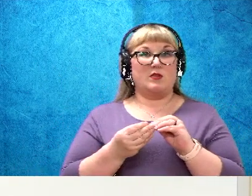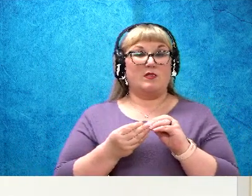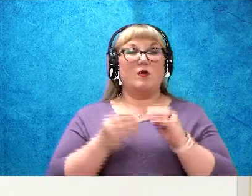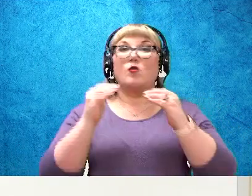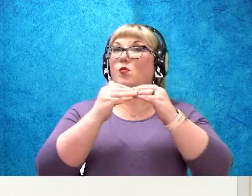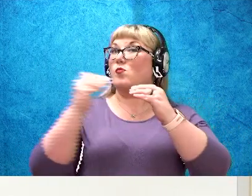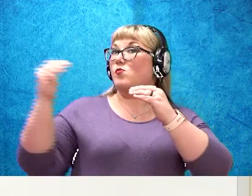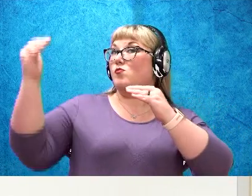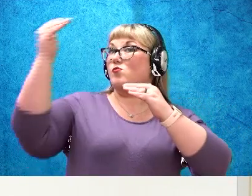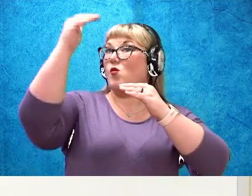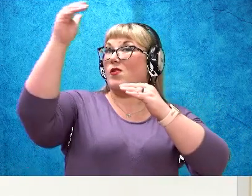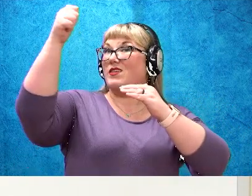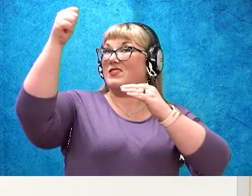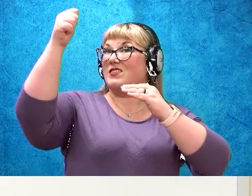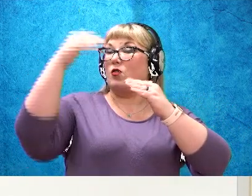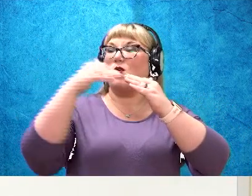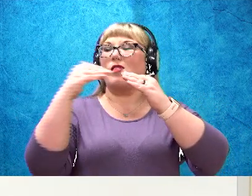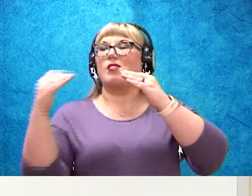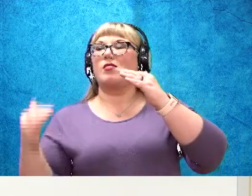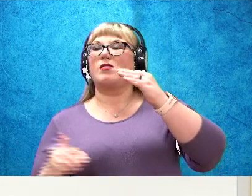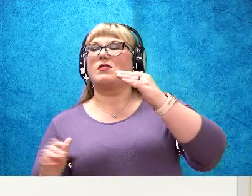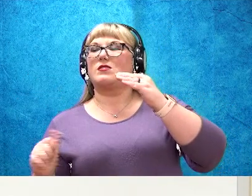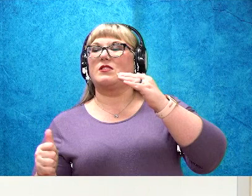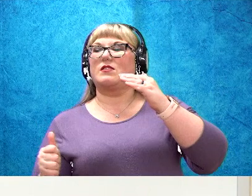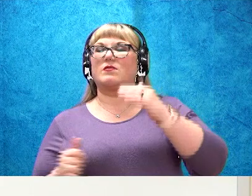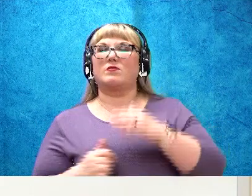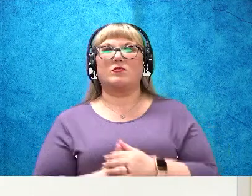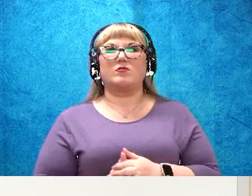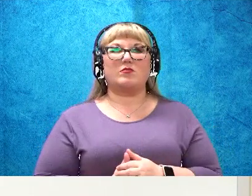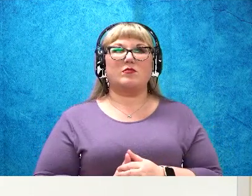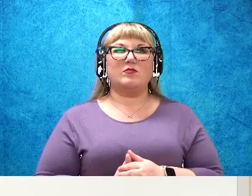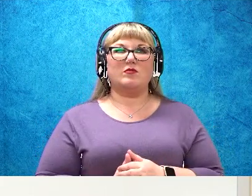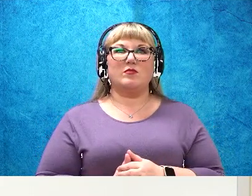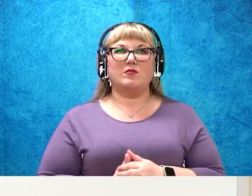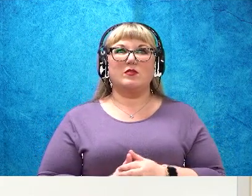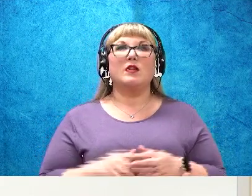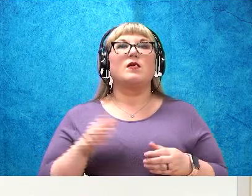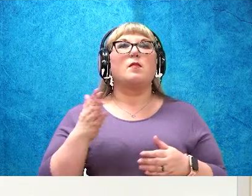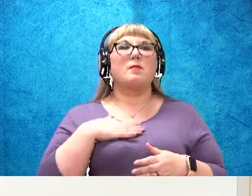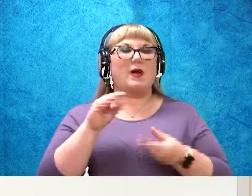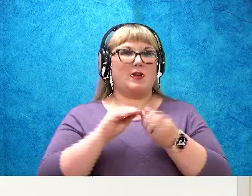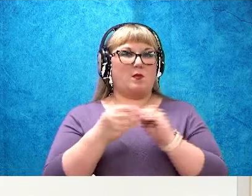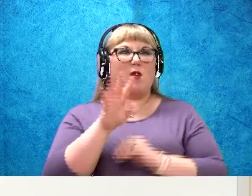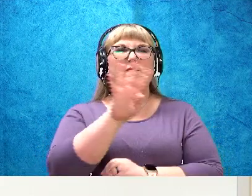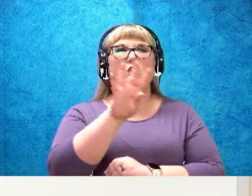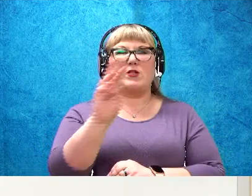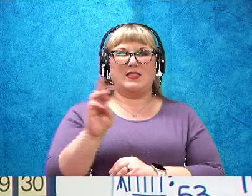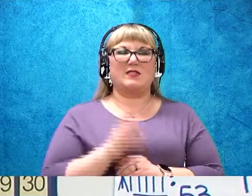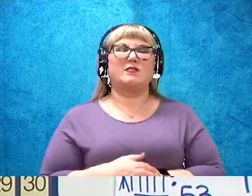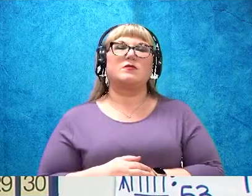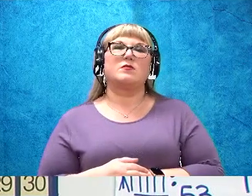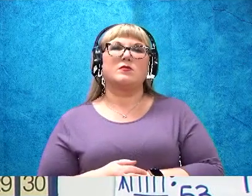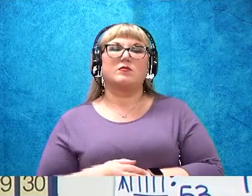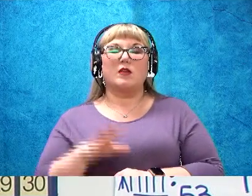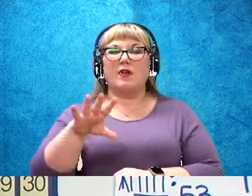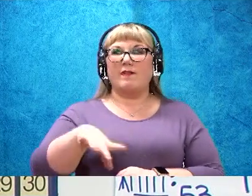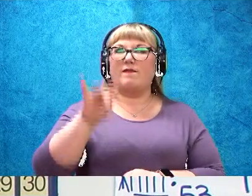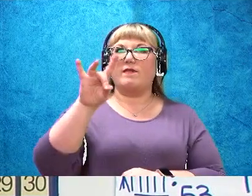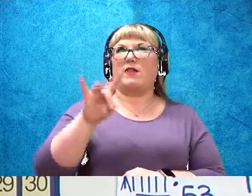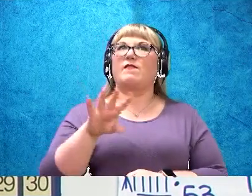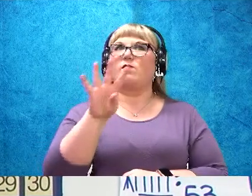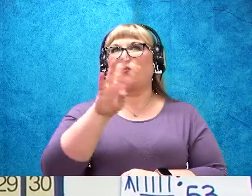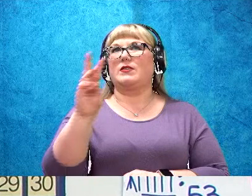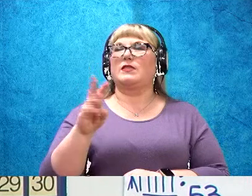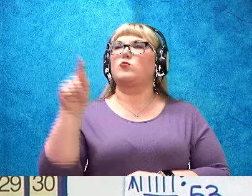than 10 and less than 10. So my number was 46. Let's find 46 on our hundredths